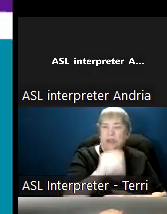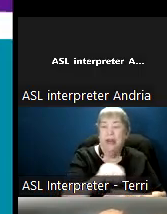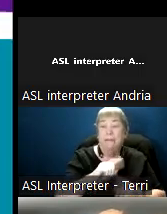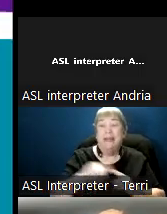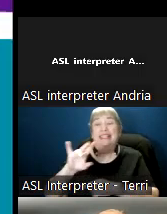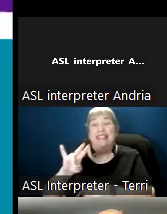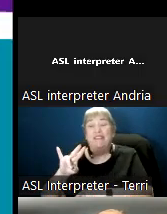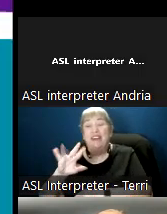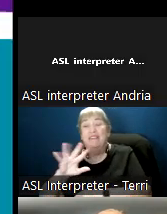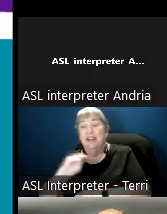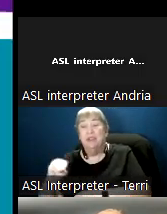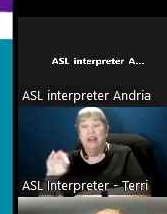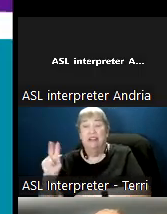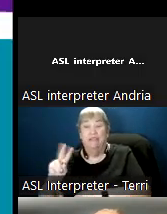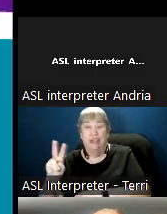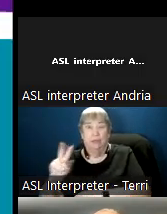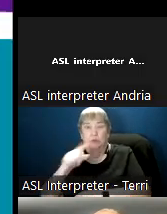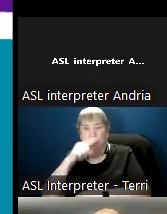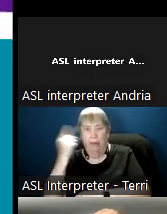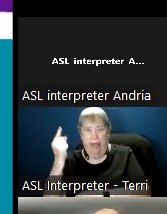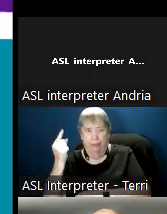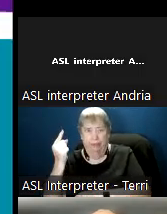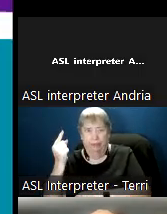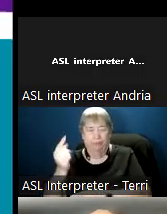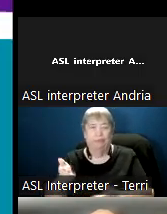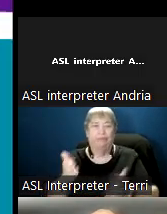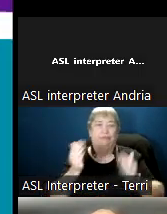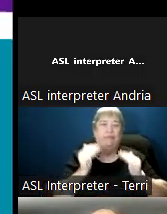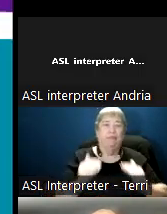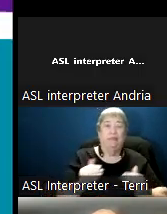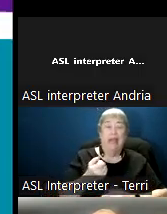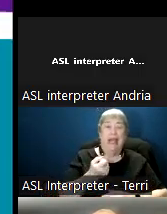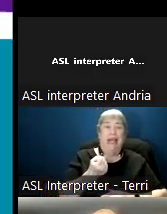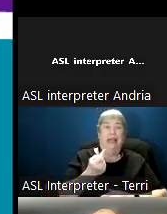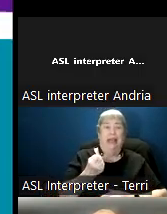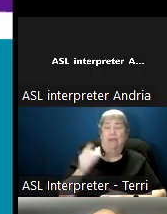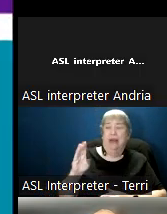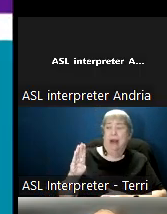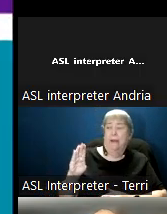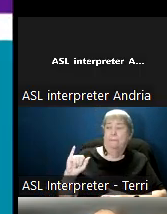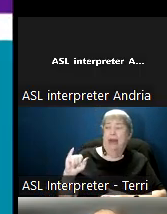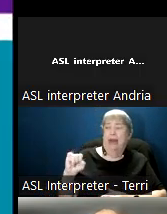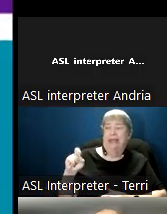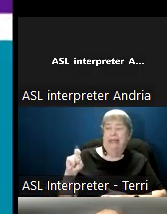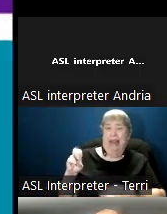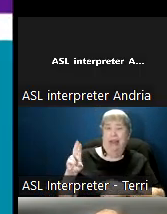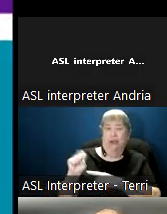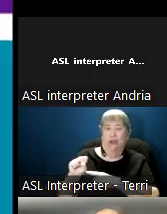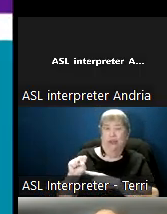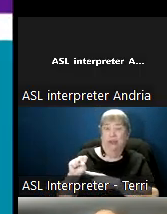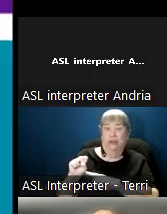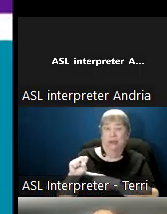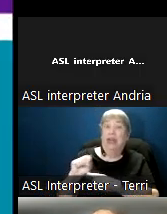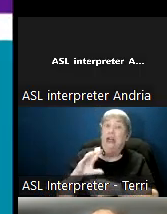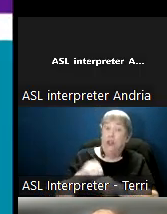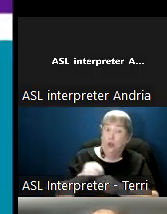11 bystanders, including 3 children, lost their lives to intimate partner violence. At least 32 children were left